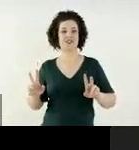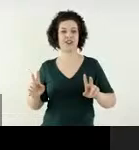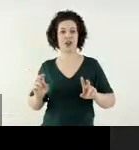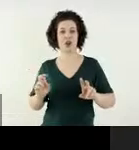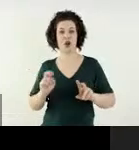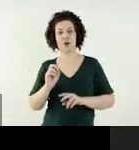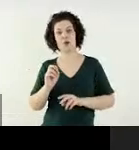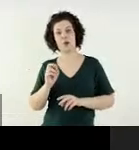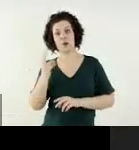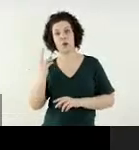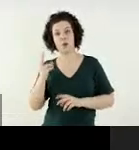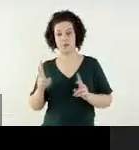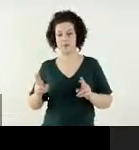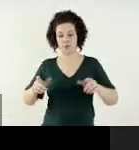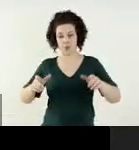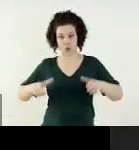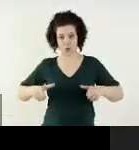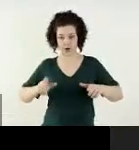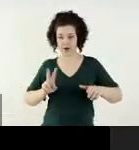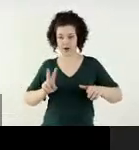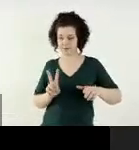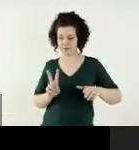recurring scenes. And it's